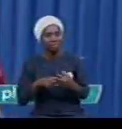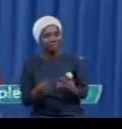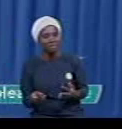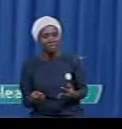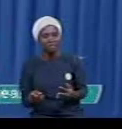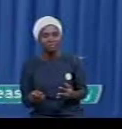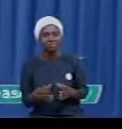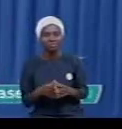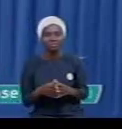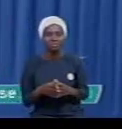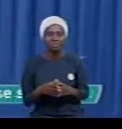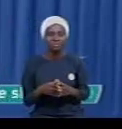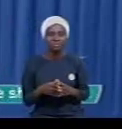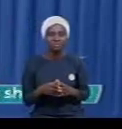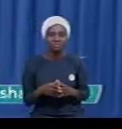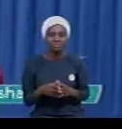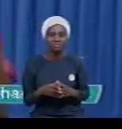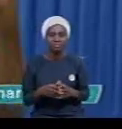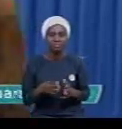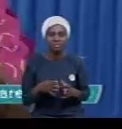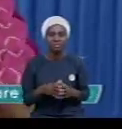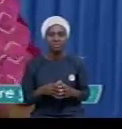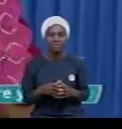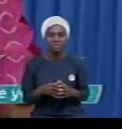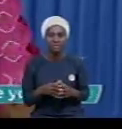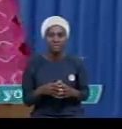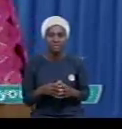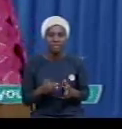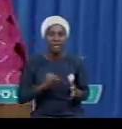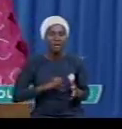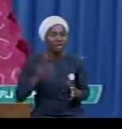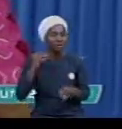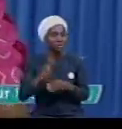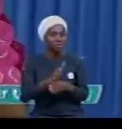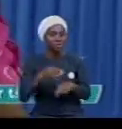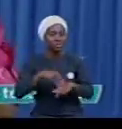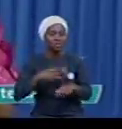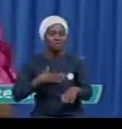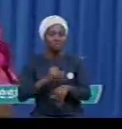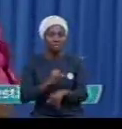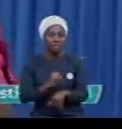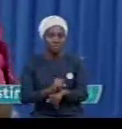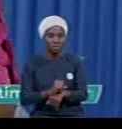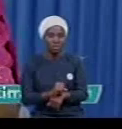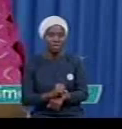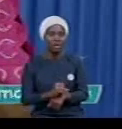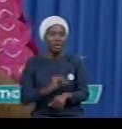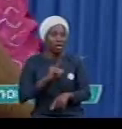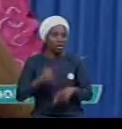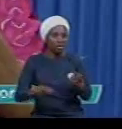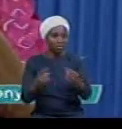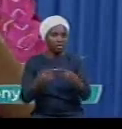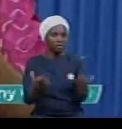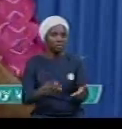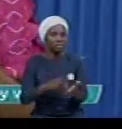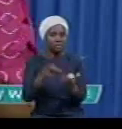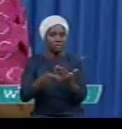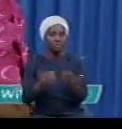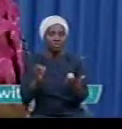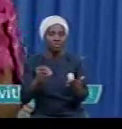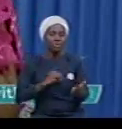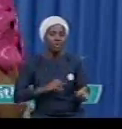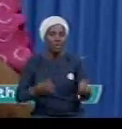for the first, 4 days, because I was busy at my workplace. So I came yesterday and I said, God, I've never been